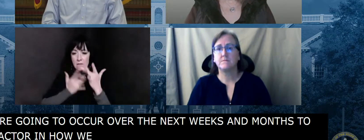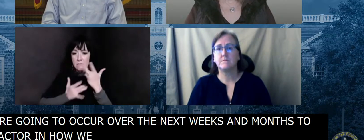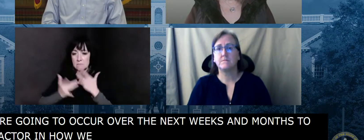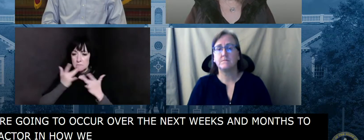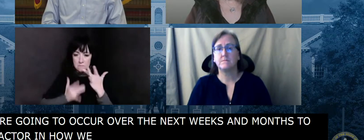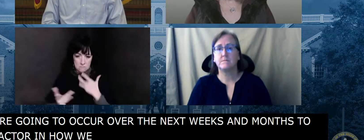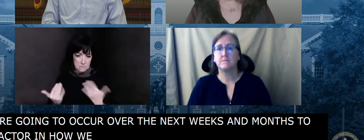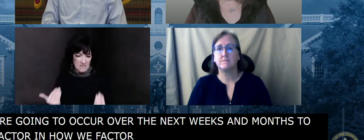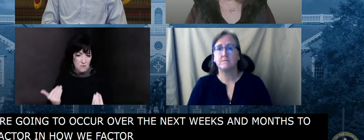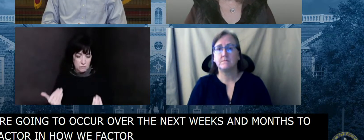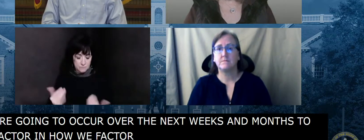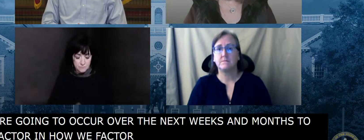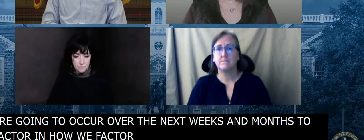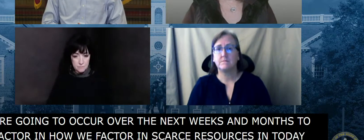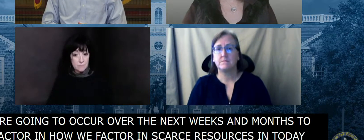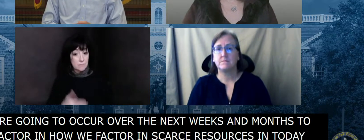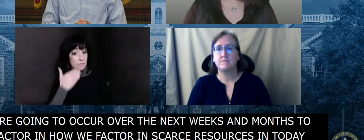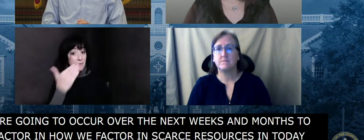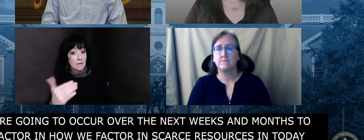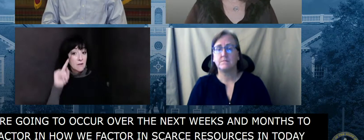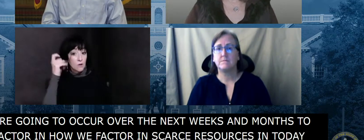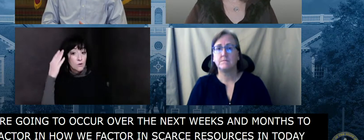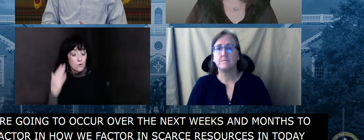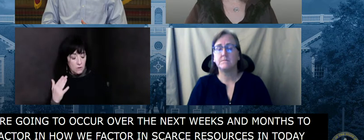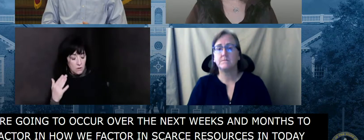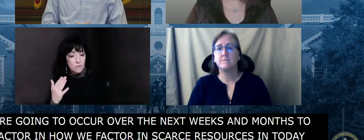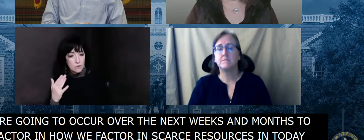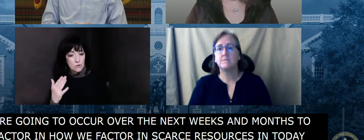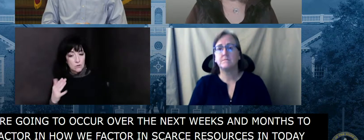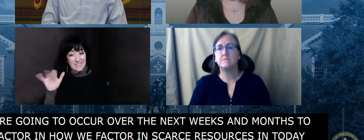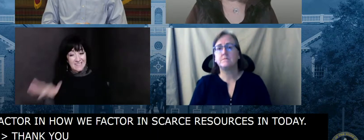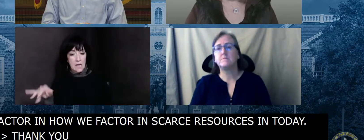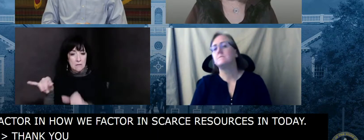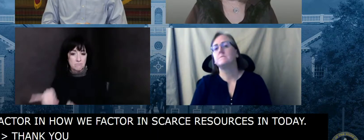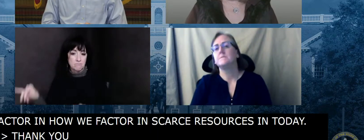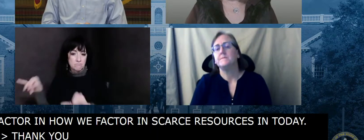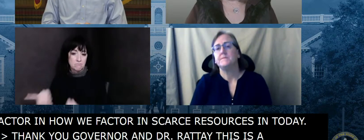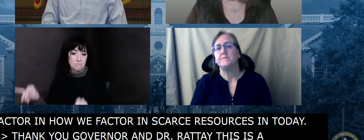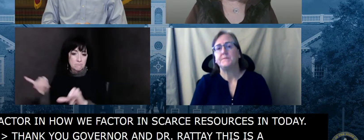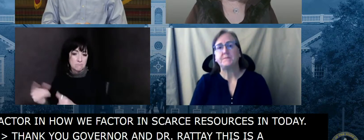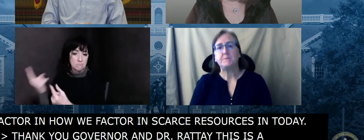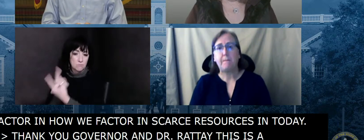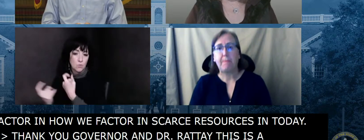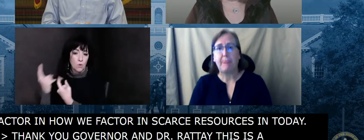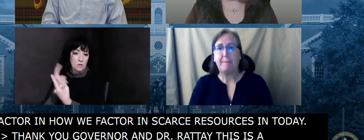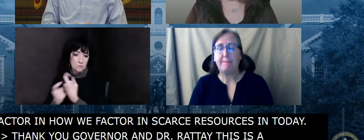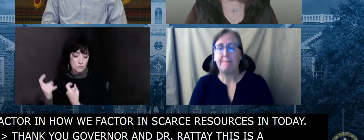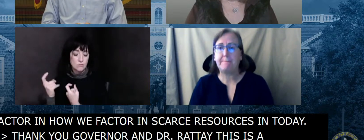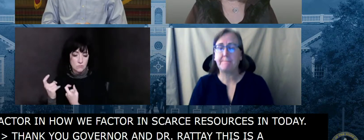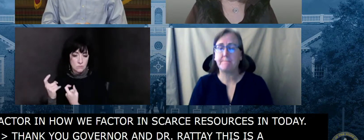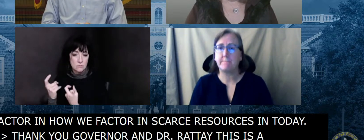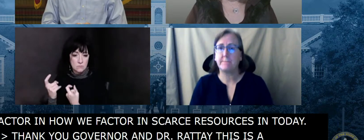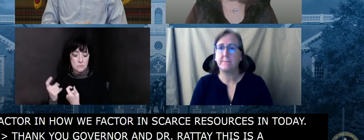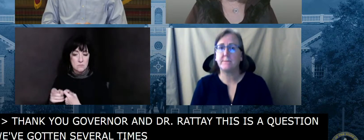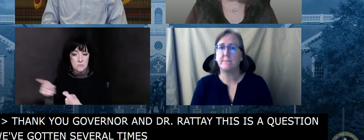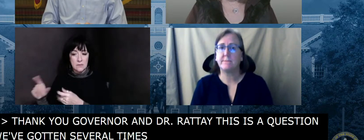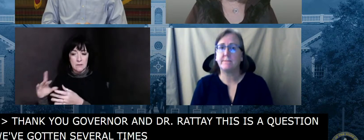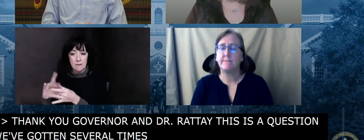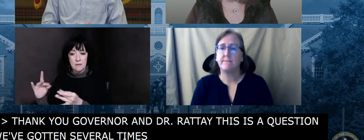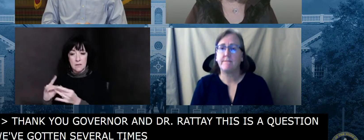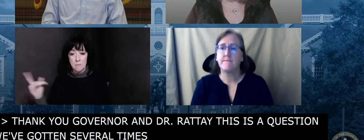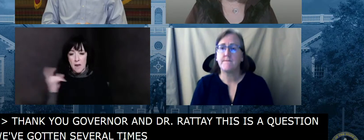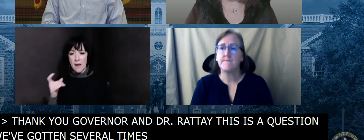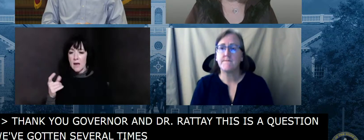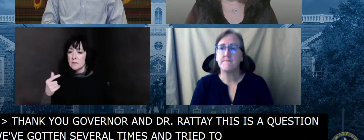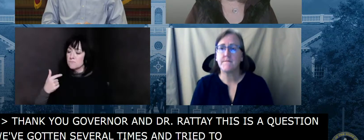Thank you, Governor. And Dr. Rattay, this is a question we've gotten several times and tried to answer from Tammy in the comments. She says, I read that